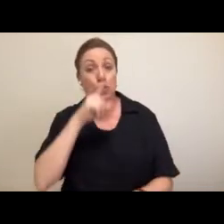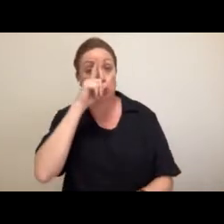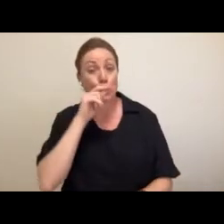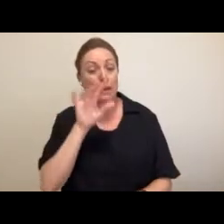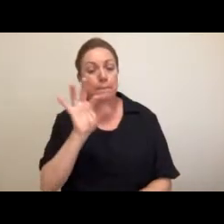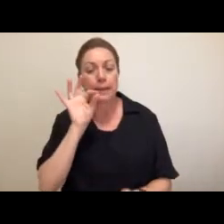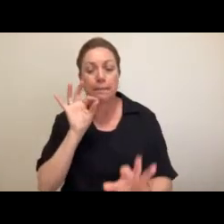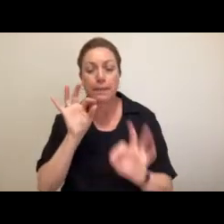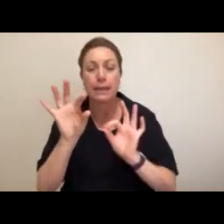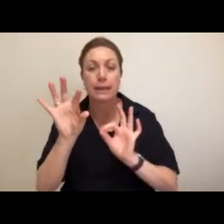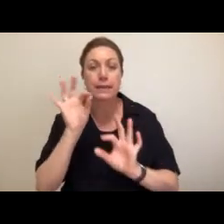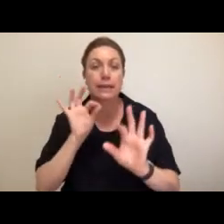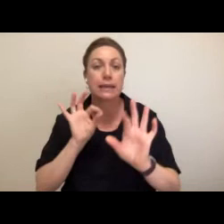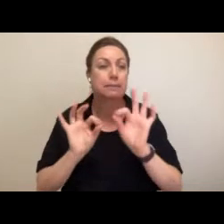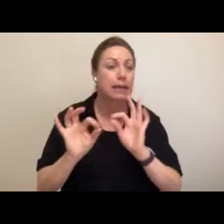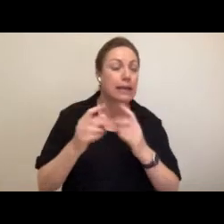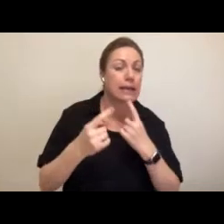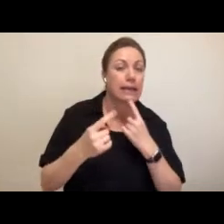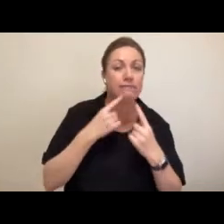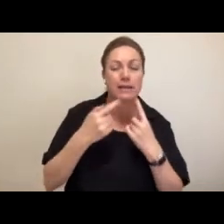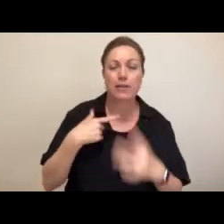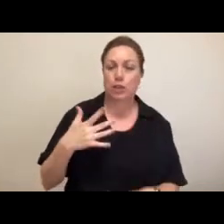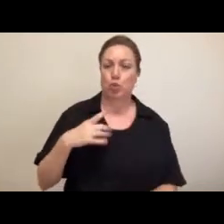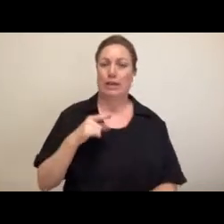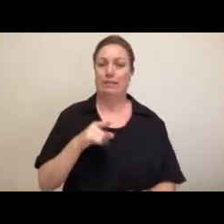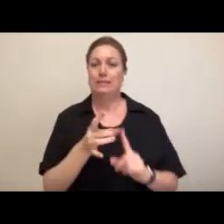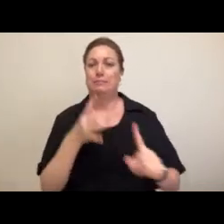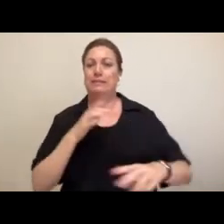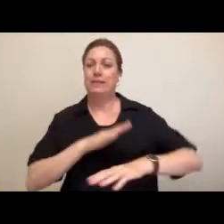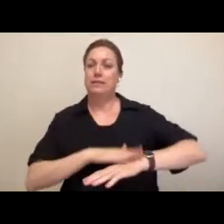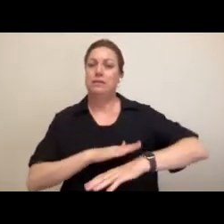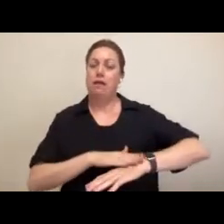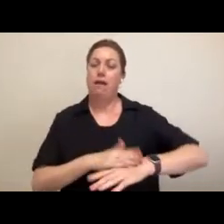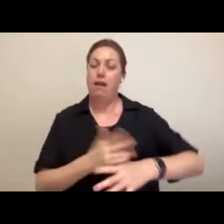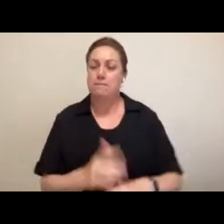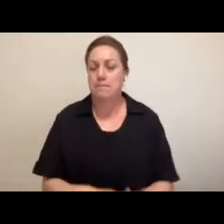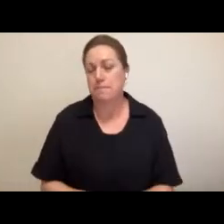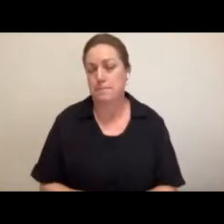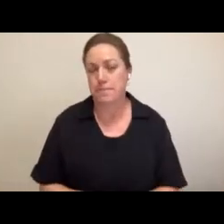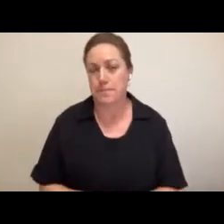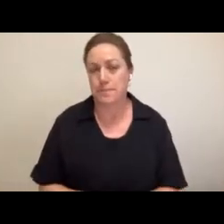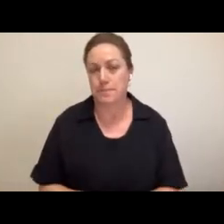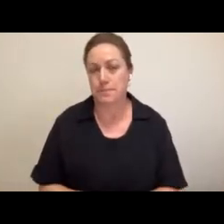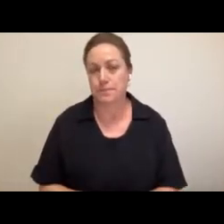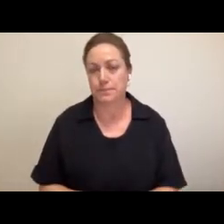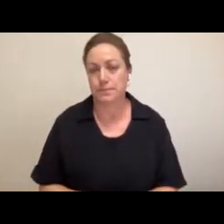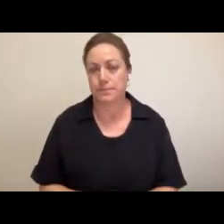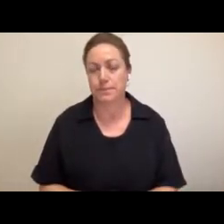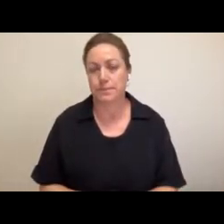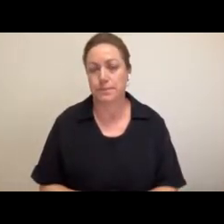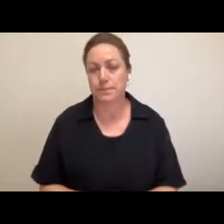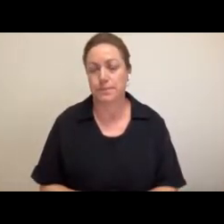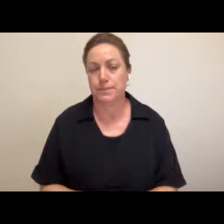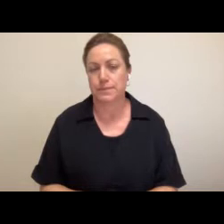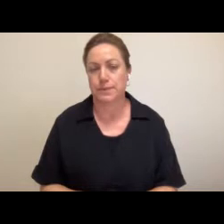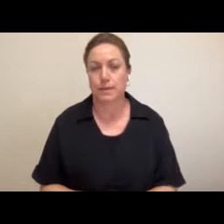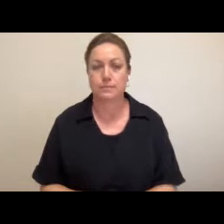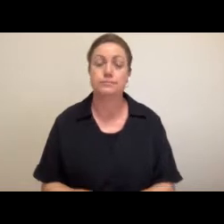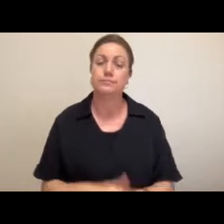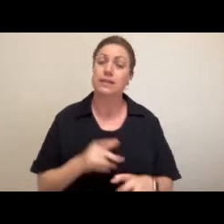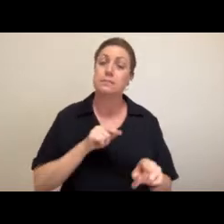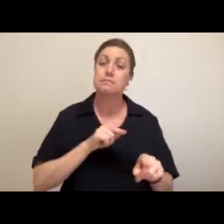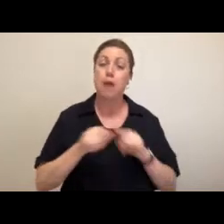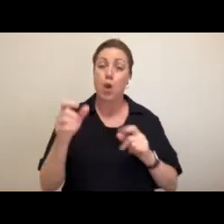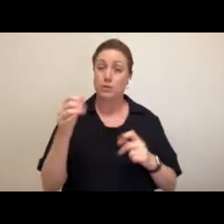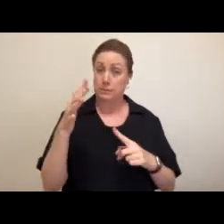need at that time, just like you do getting tools out of a toolbox. The probably most important parts of